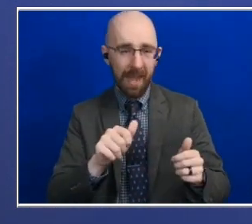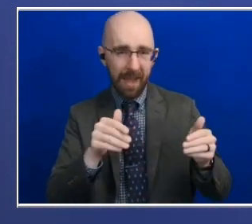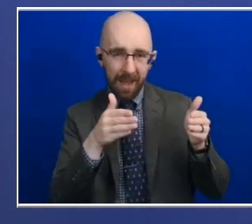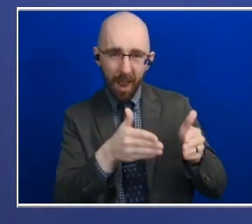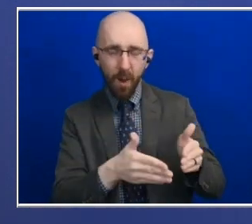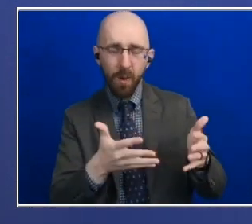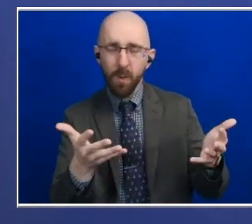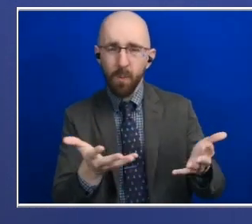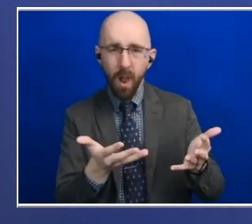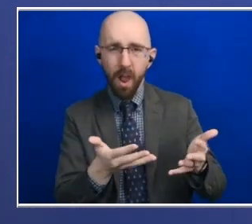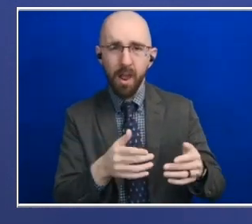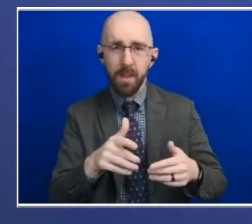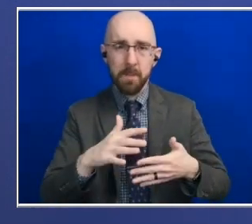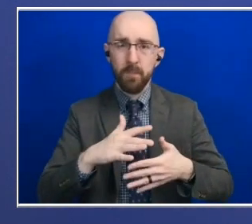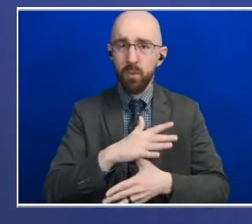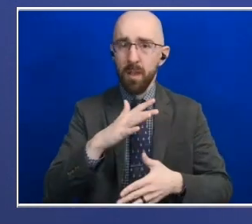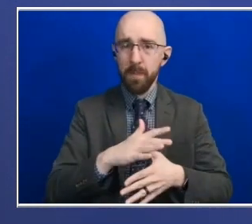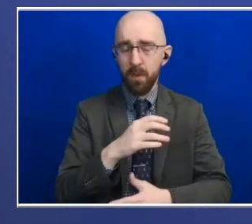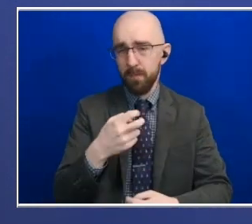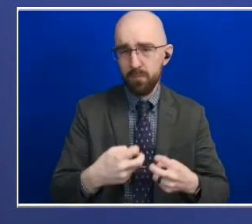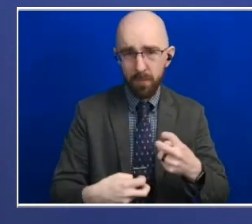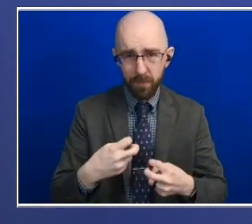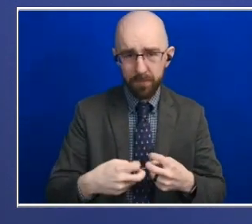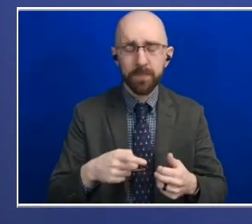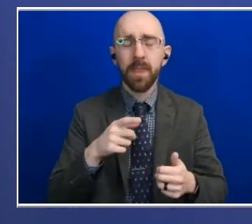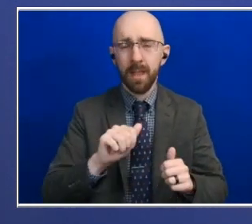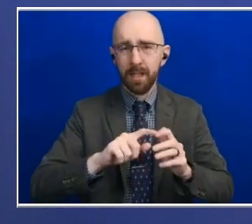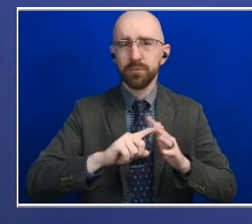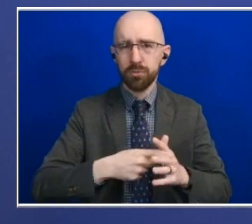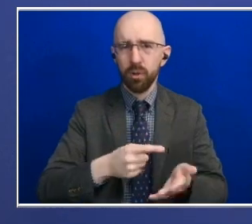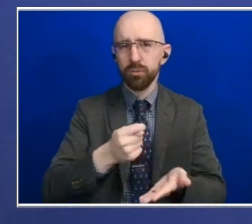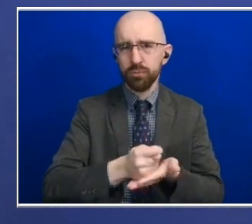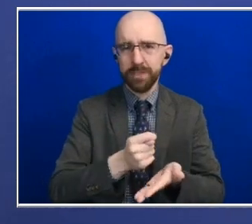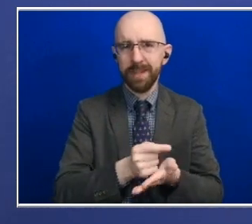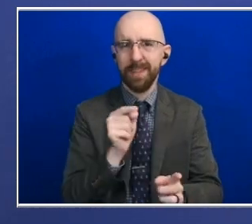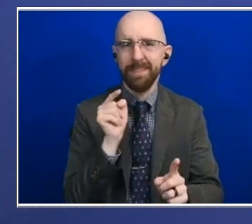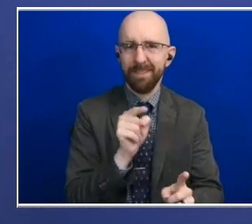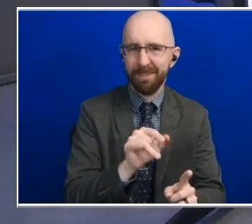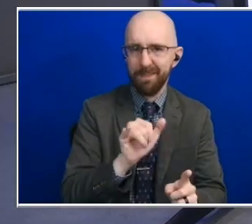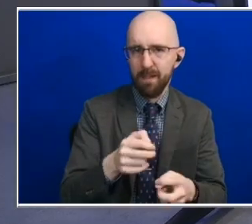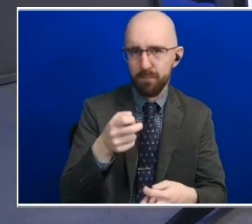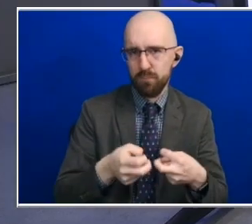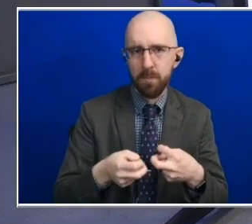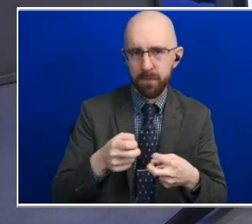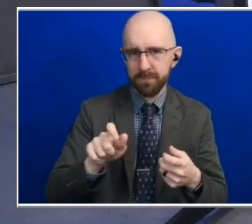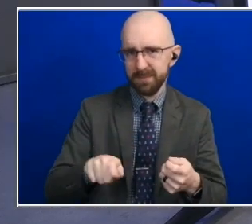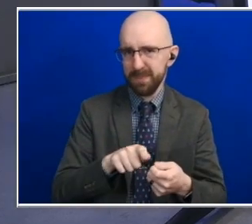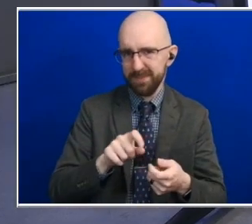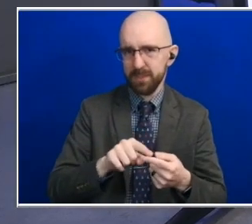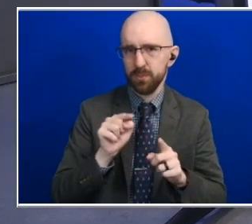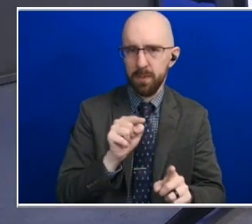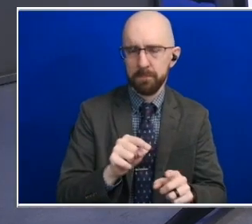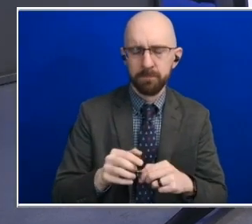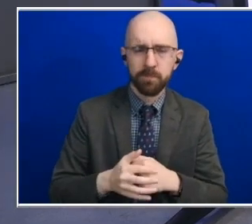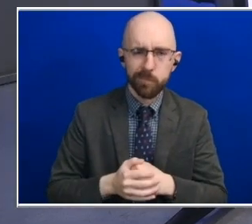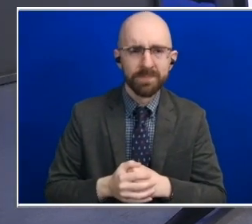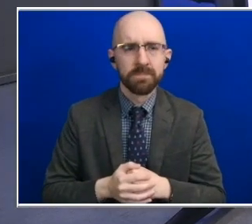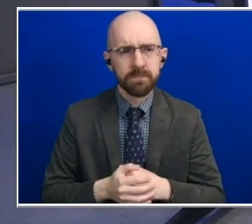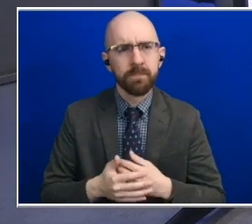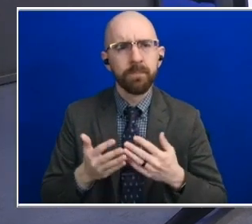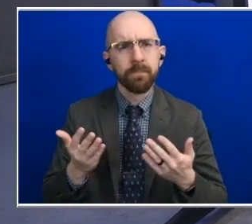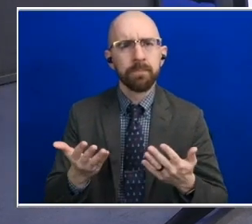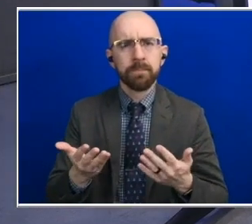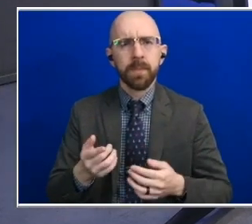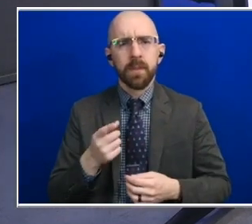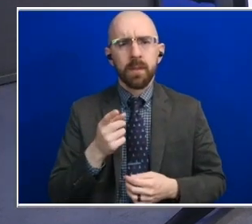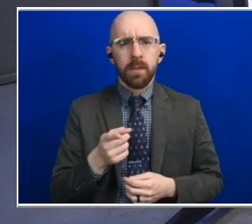primary problem, then you can start developing treatments that are specific to that. So you are, so we talked a